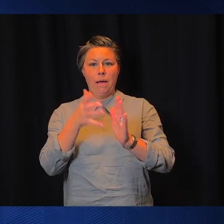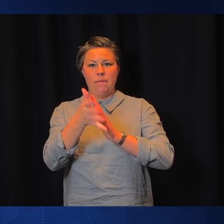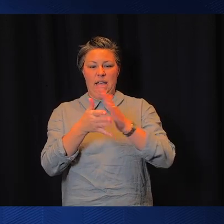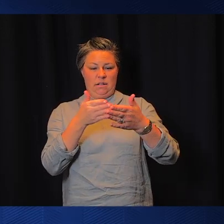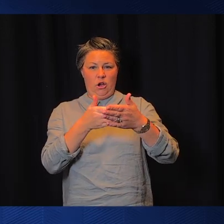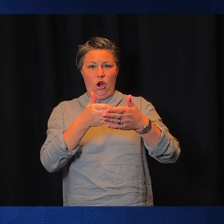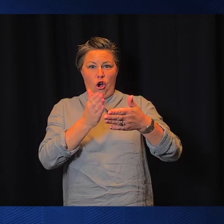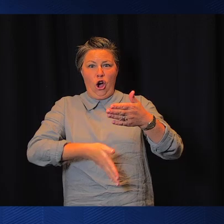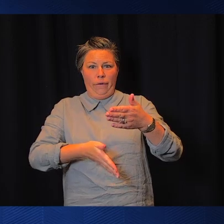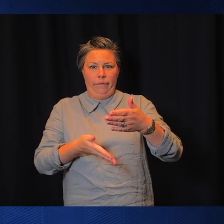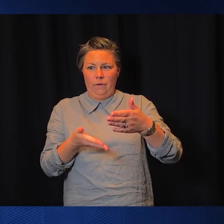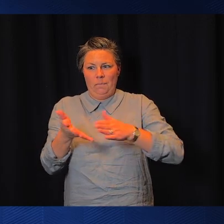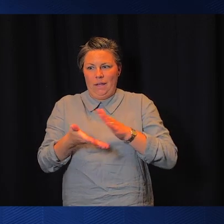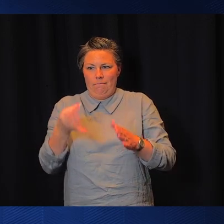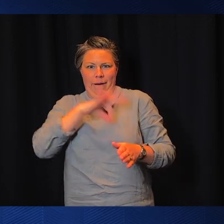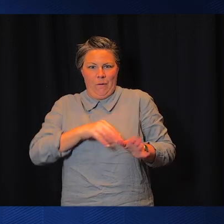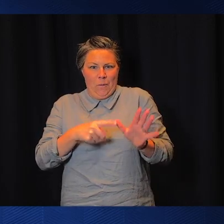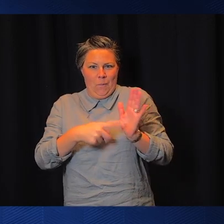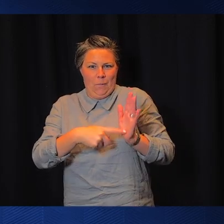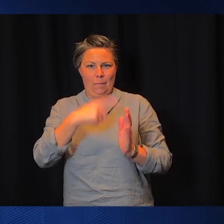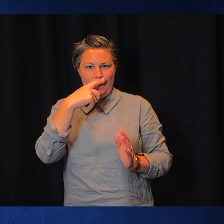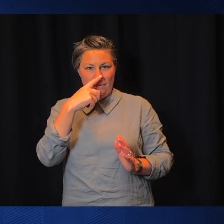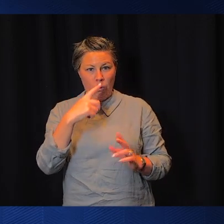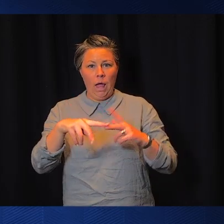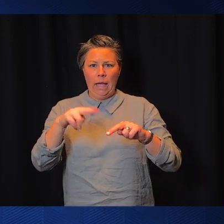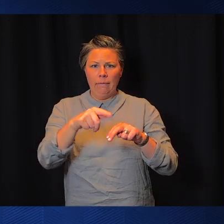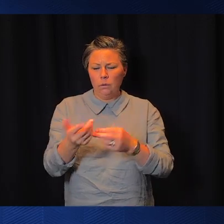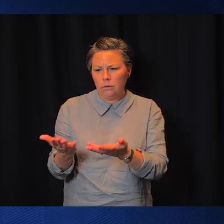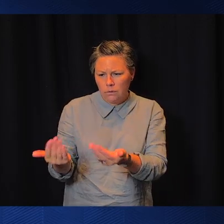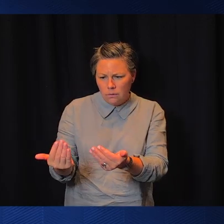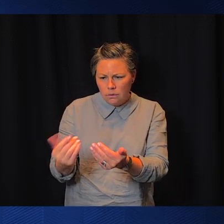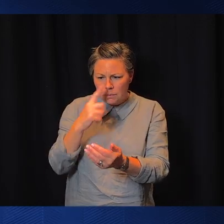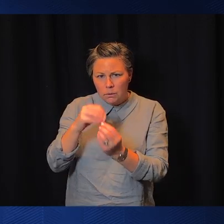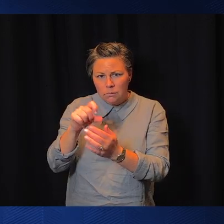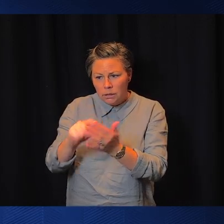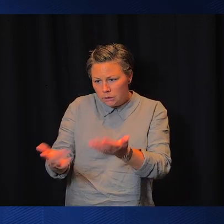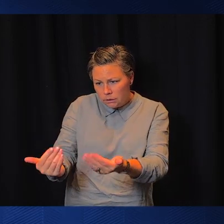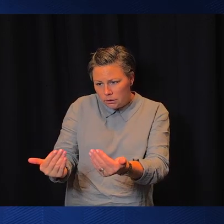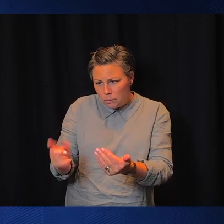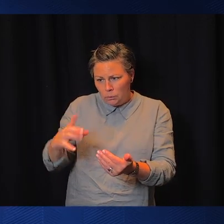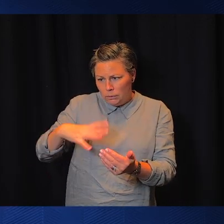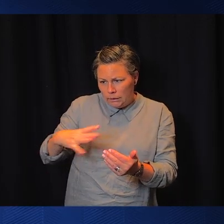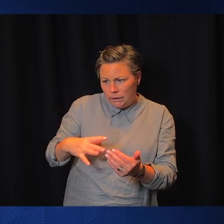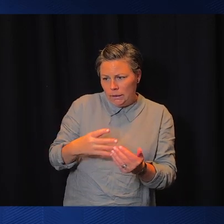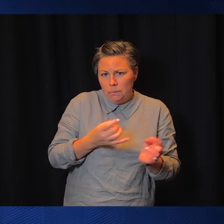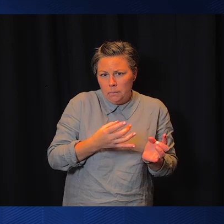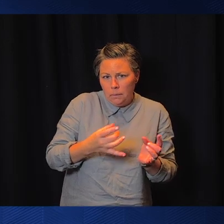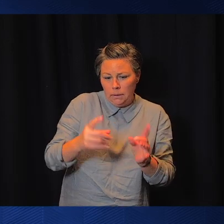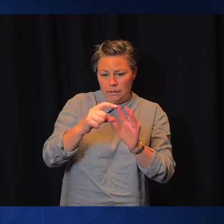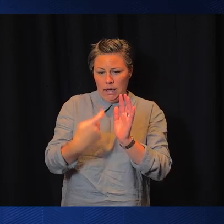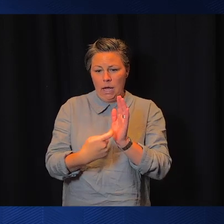When people with disabilities are included in DRR activities, their heightened risk is